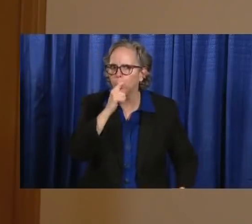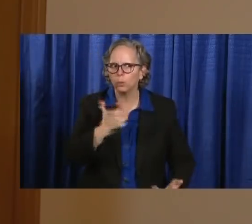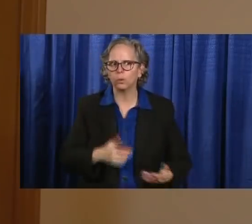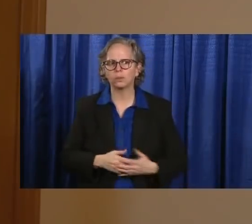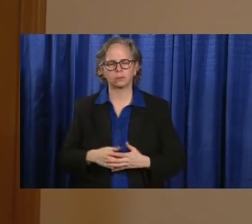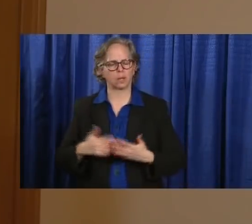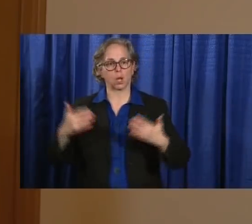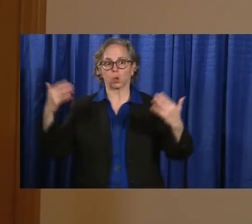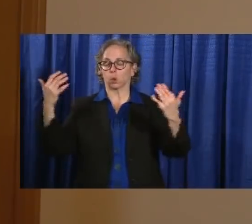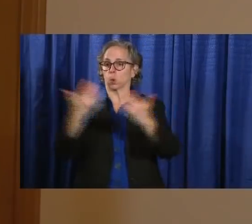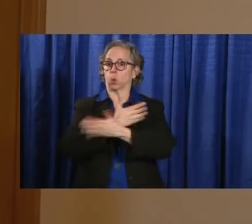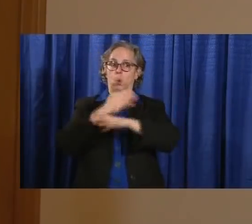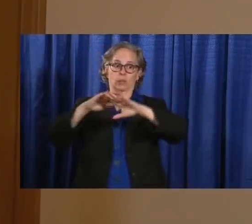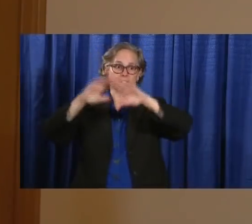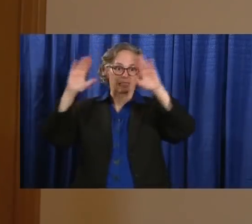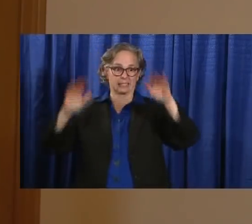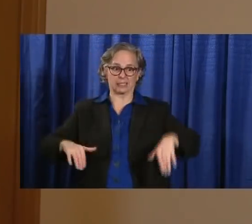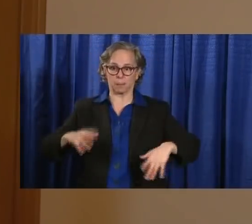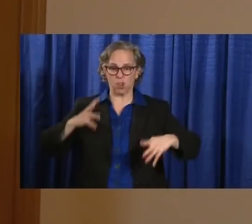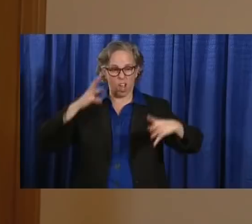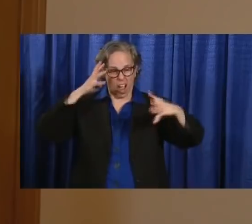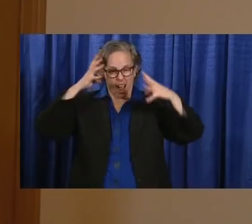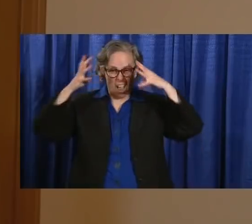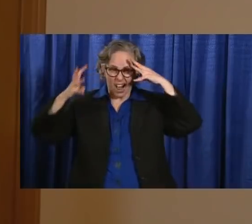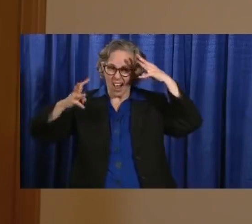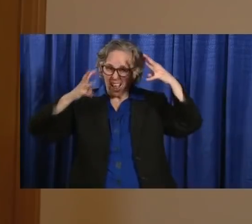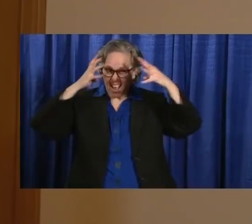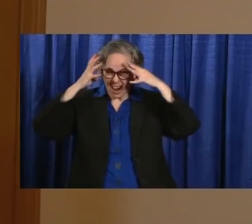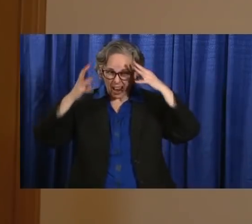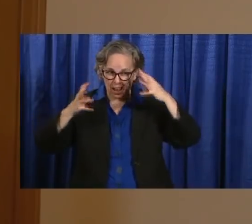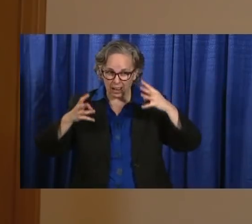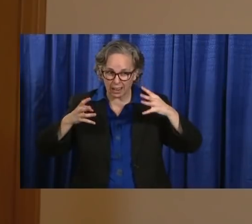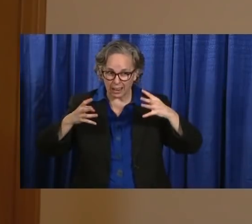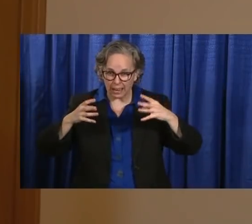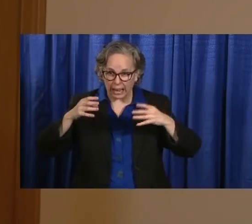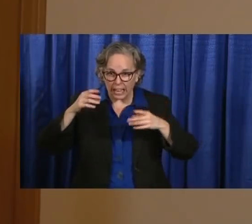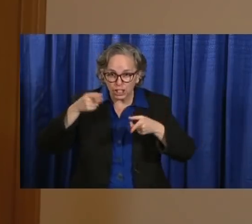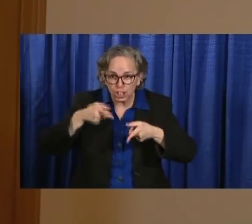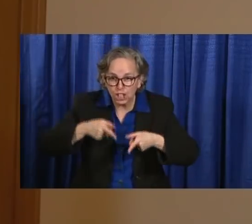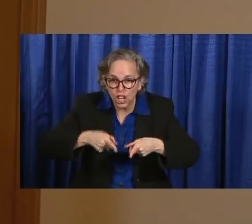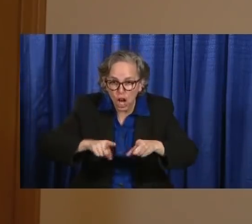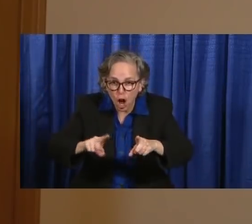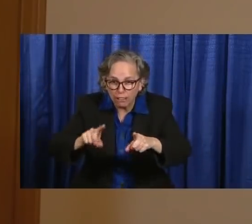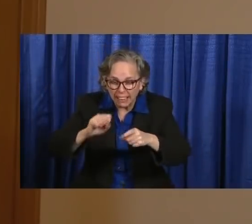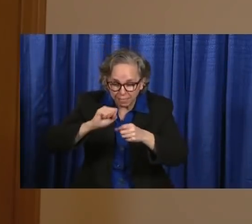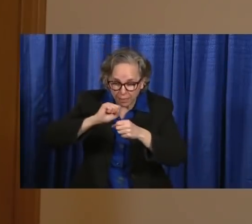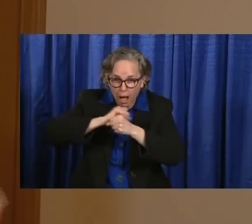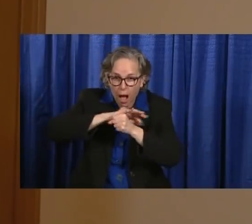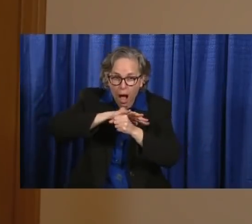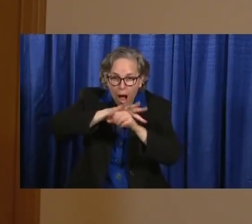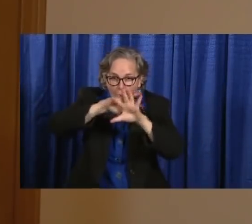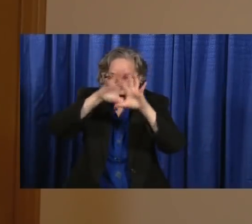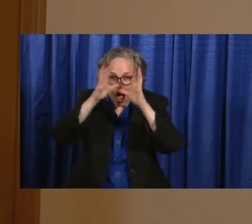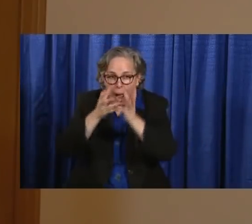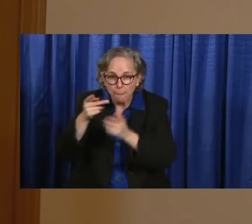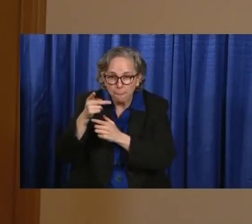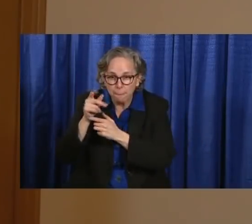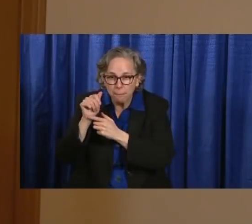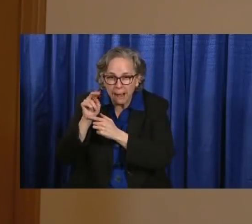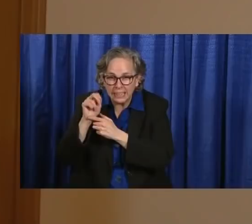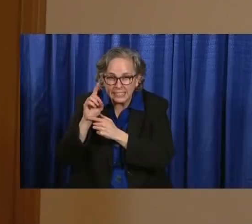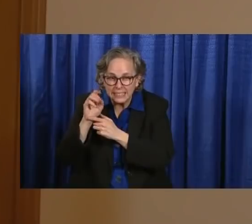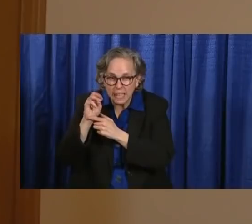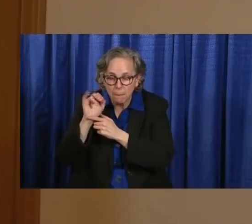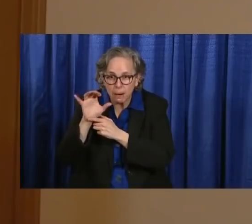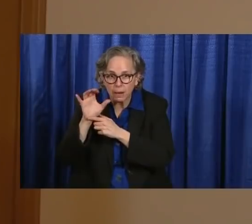the middle of a pandemic. So none of this is us not wanting to tell you what is out there. It is us trying to honestly get our arms